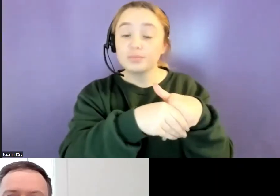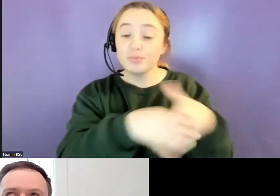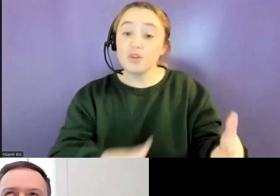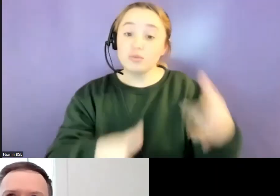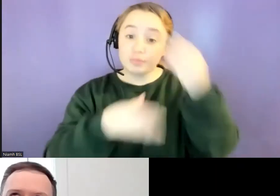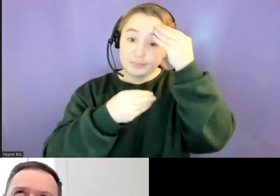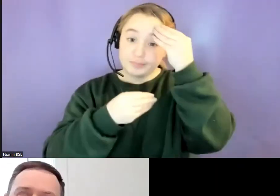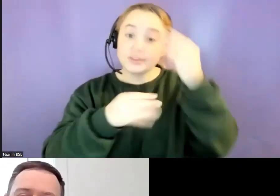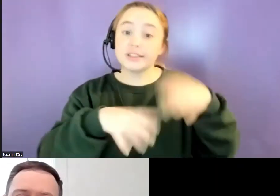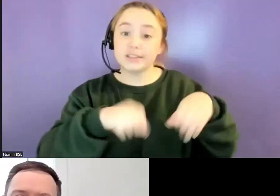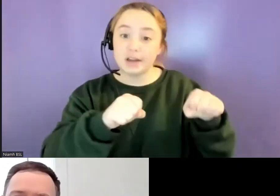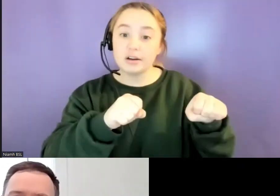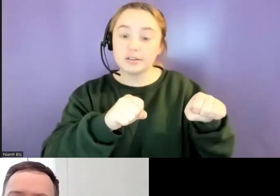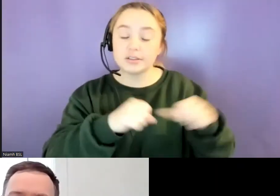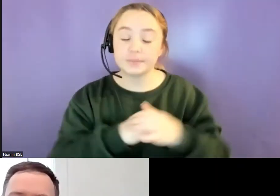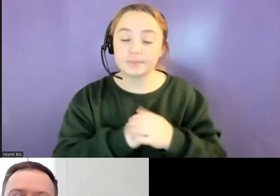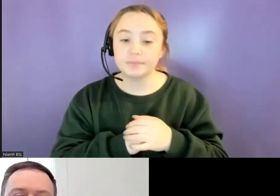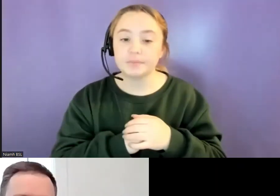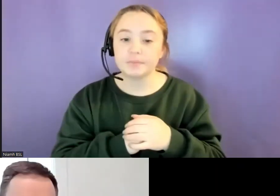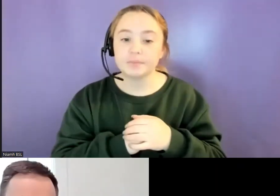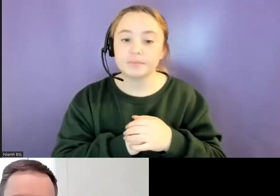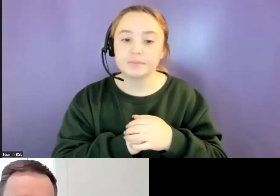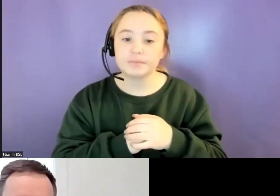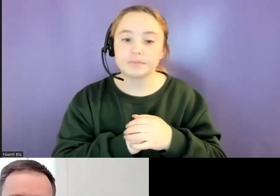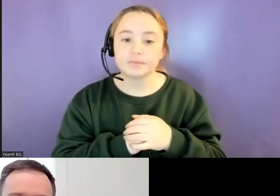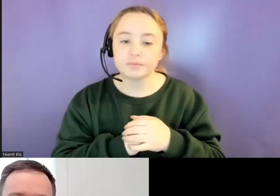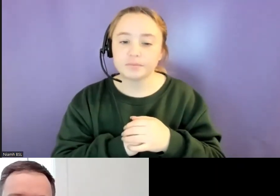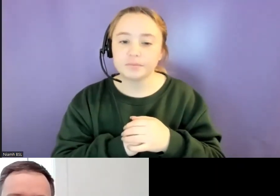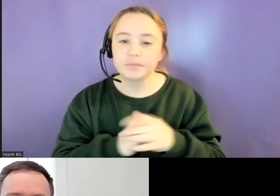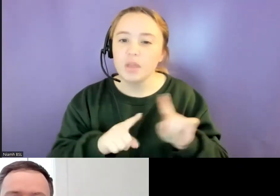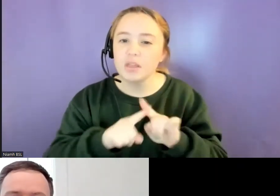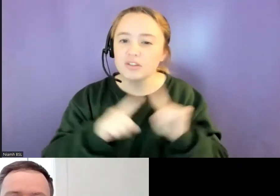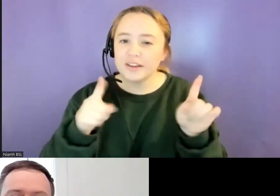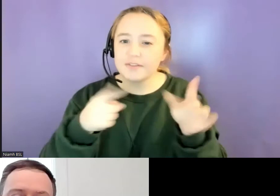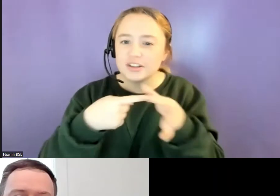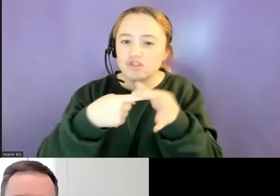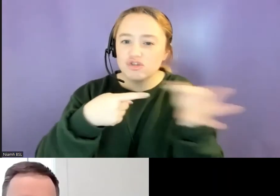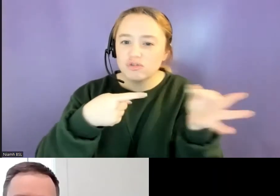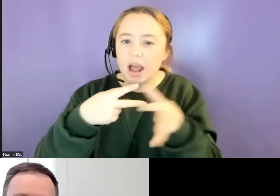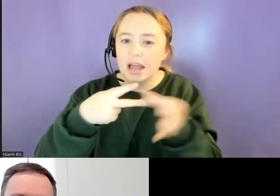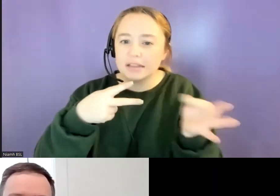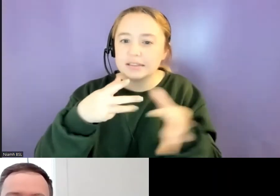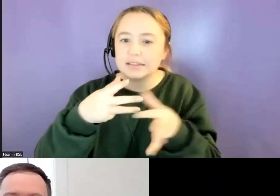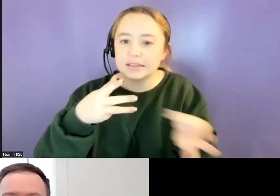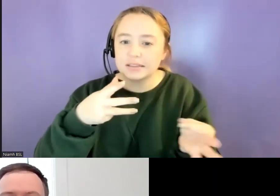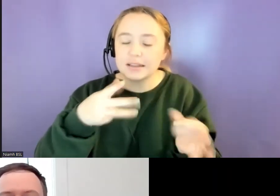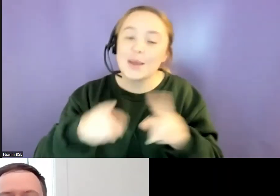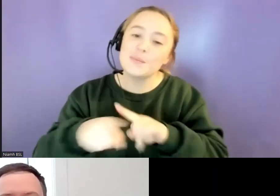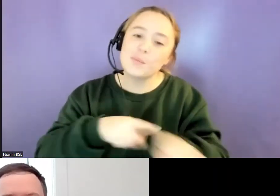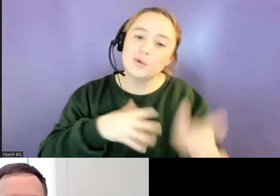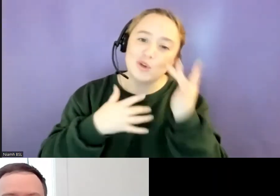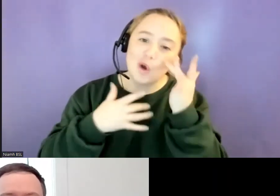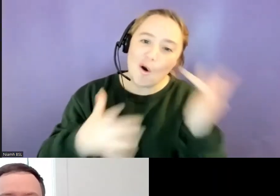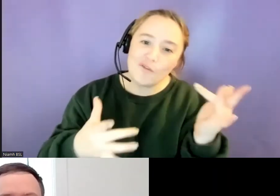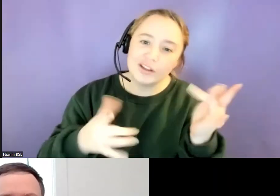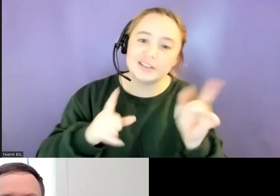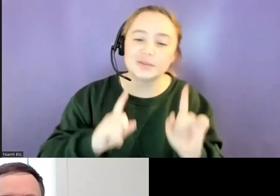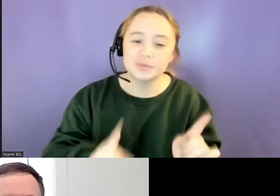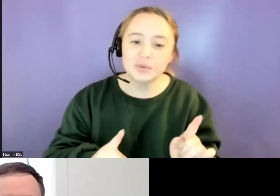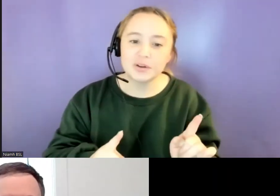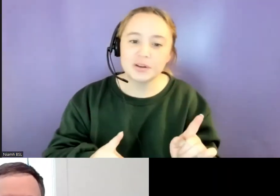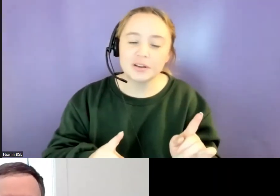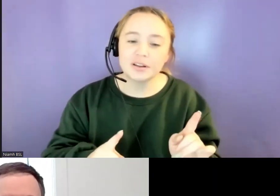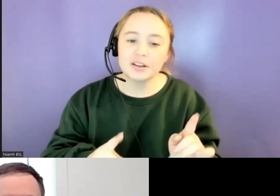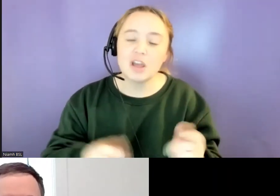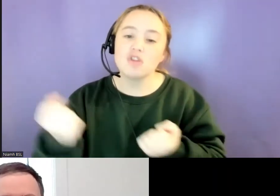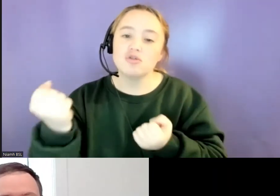There are a number of different strands to it. The most obvious strand will be to familiarise the driver